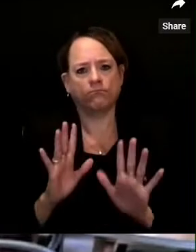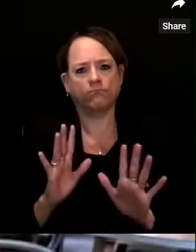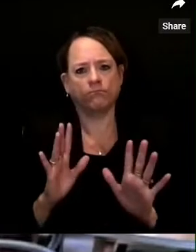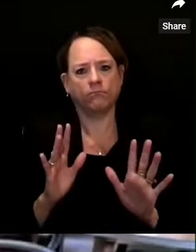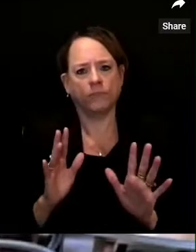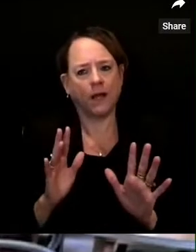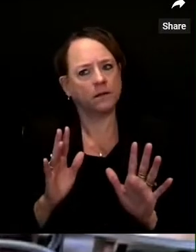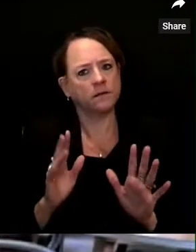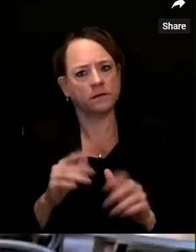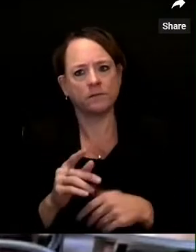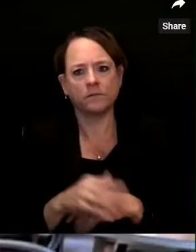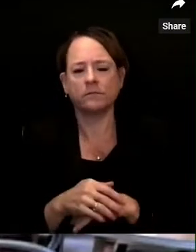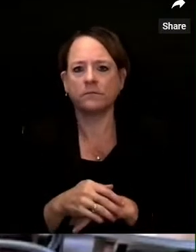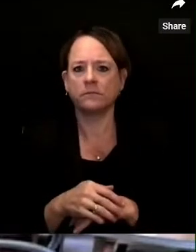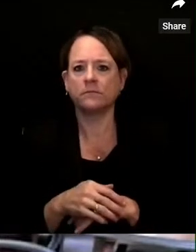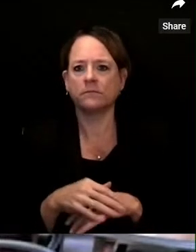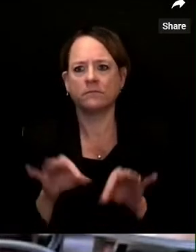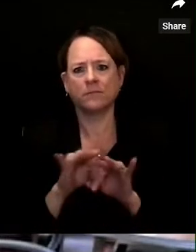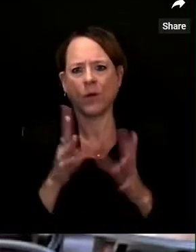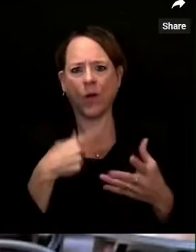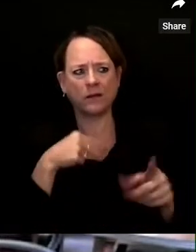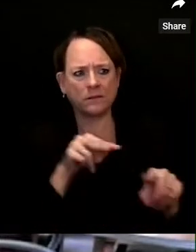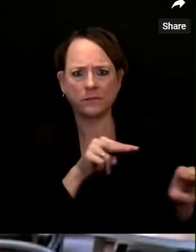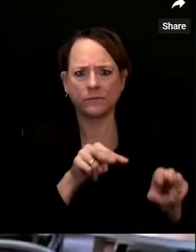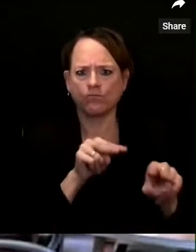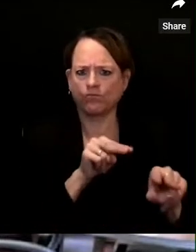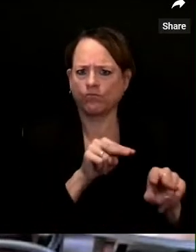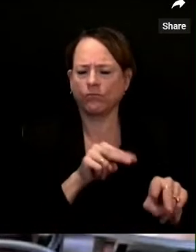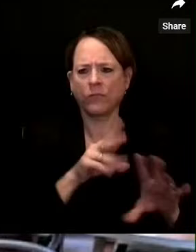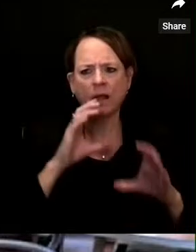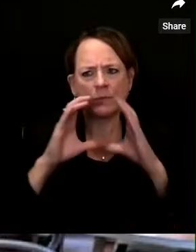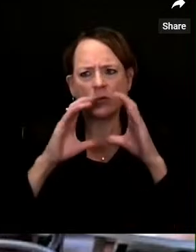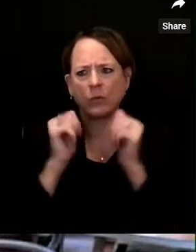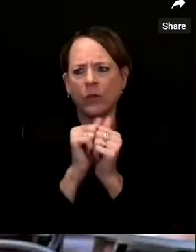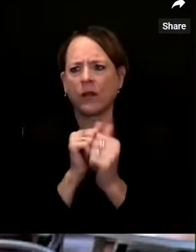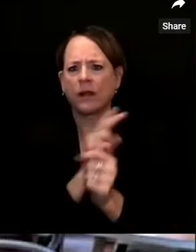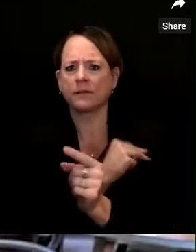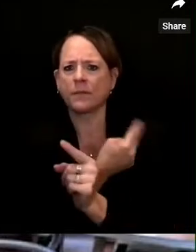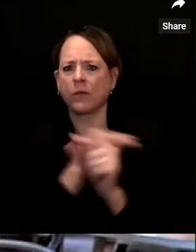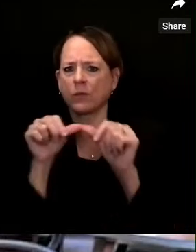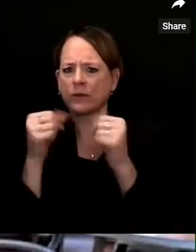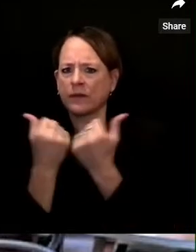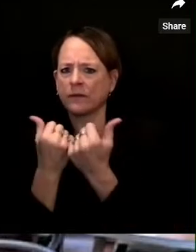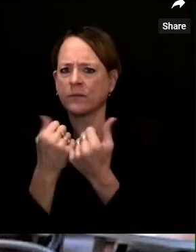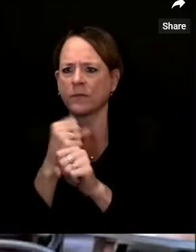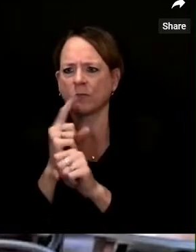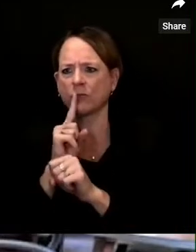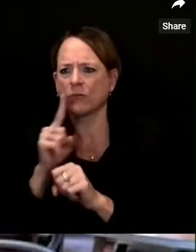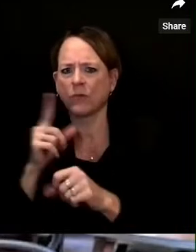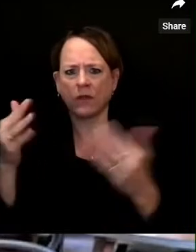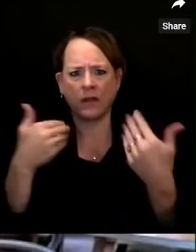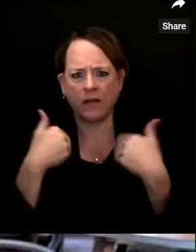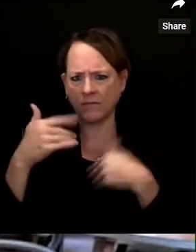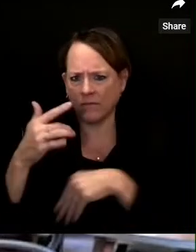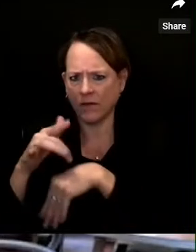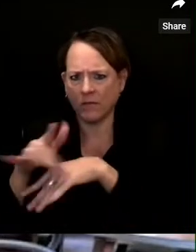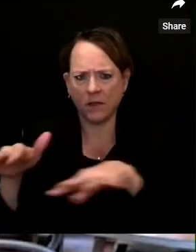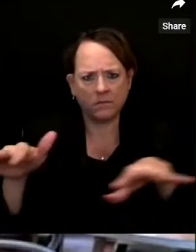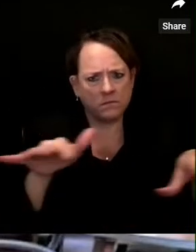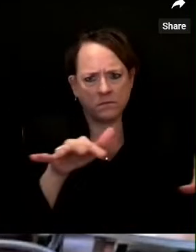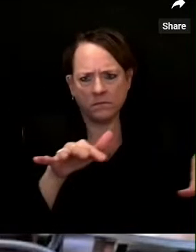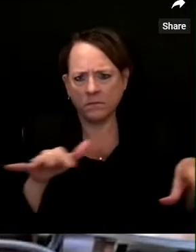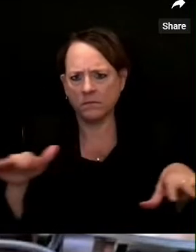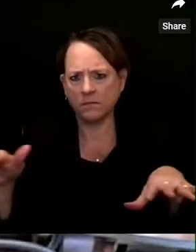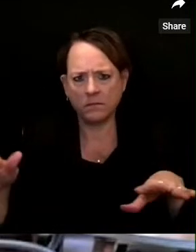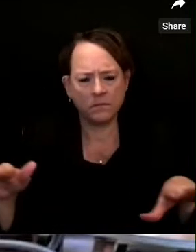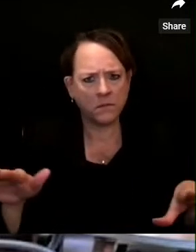with the Hospital Association and with individual hospitals. We are not hearing today about any critical